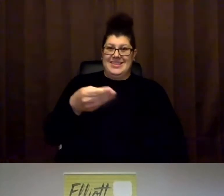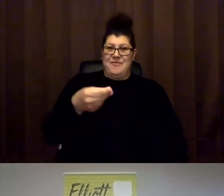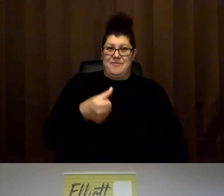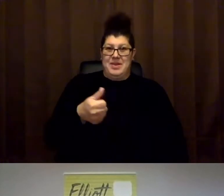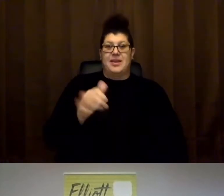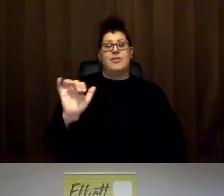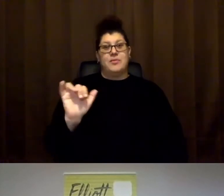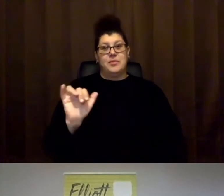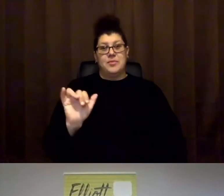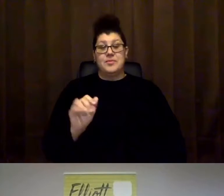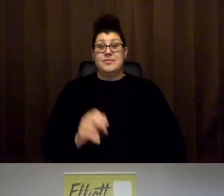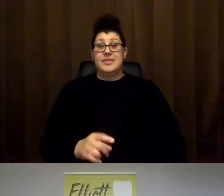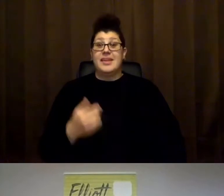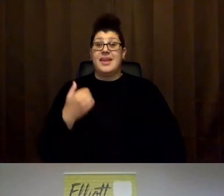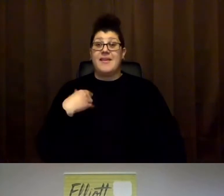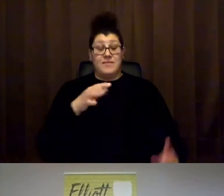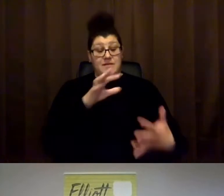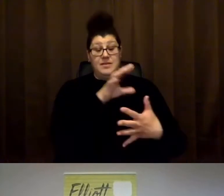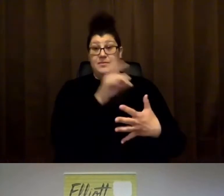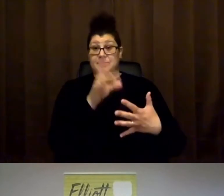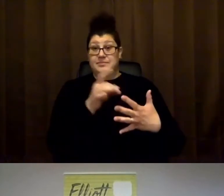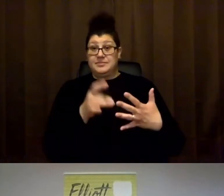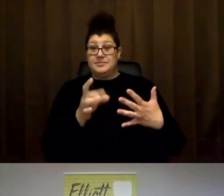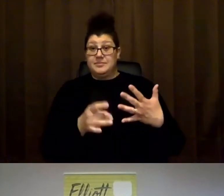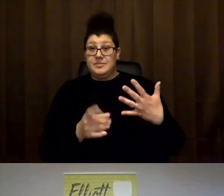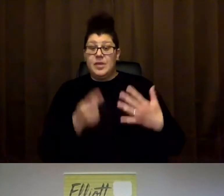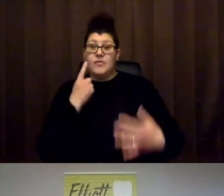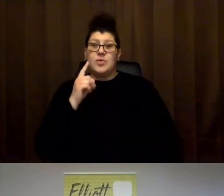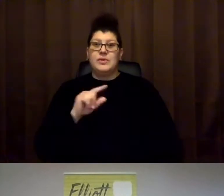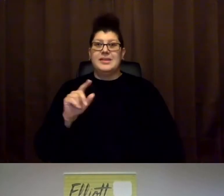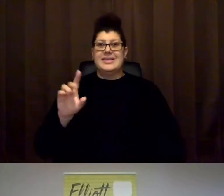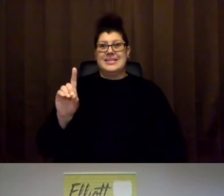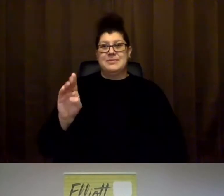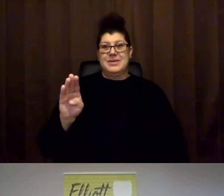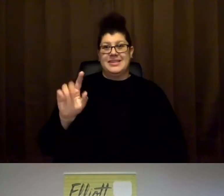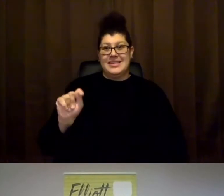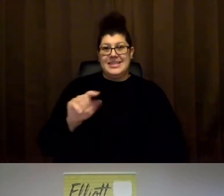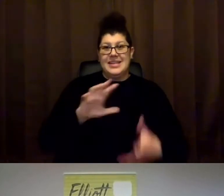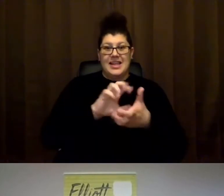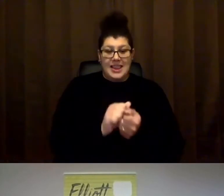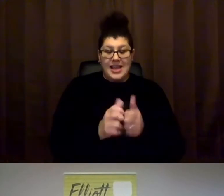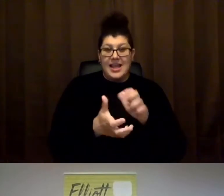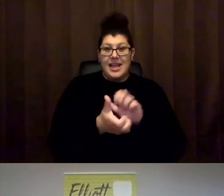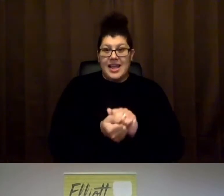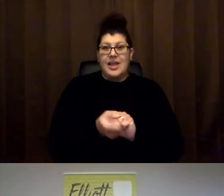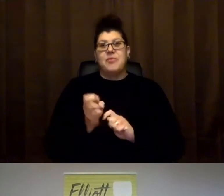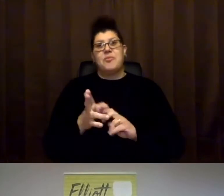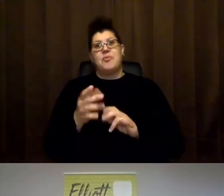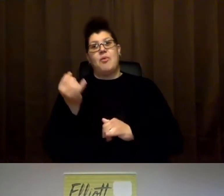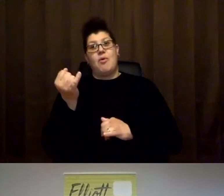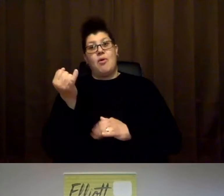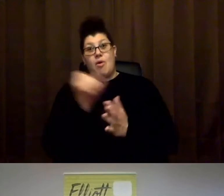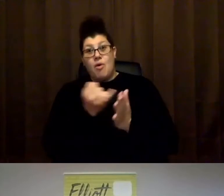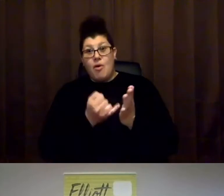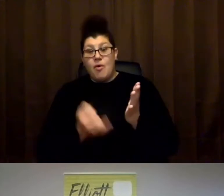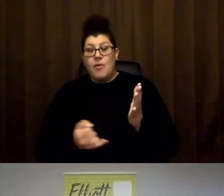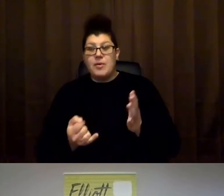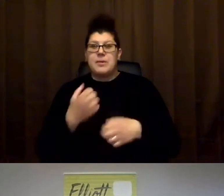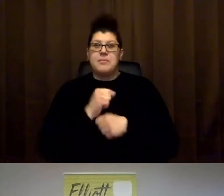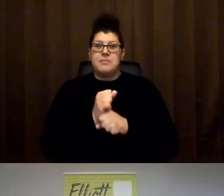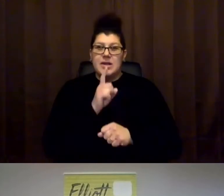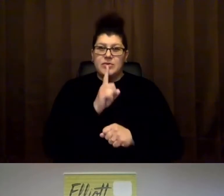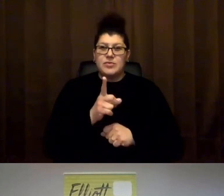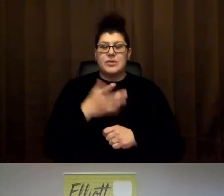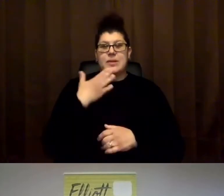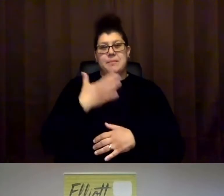options available, like DBT therapy, play therapy, art therapy, all sorts of things to make sure we have the right services for